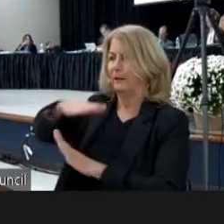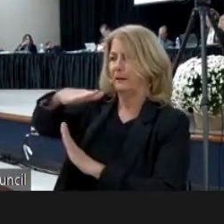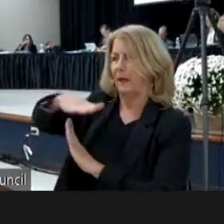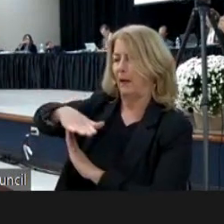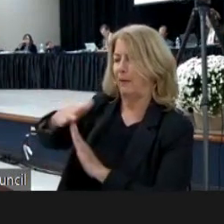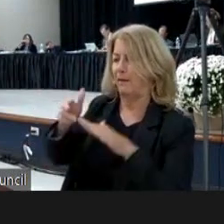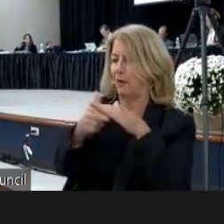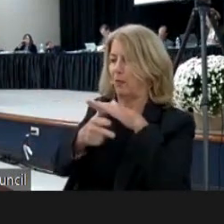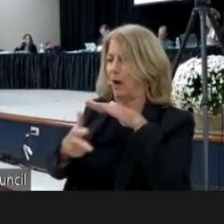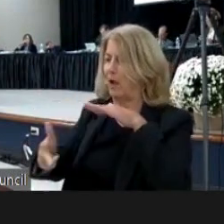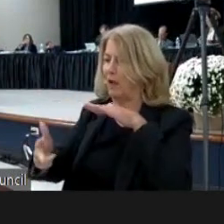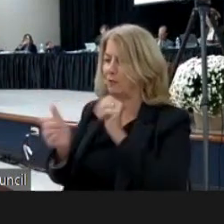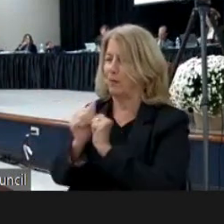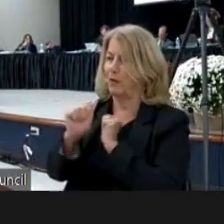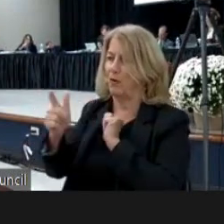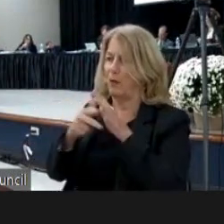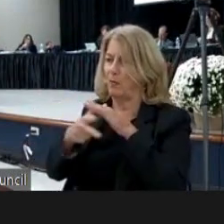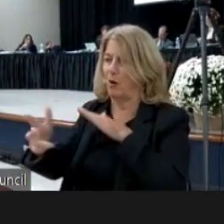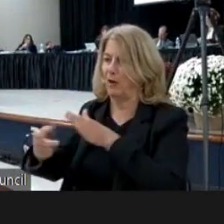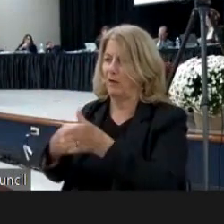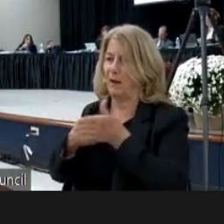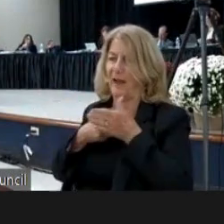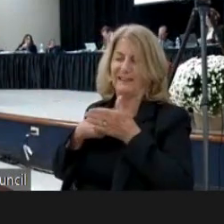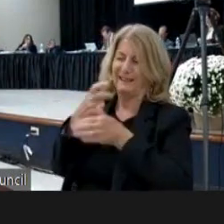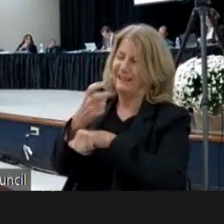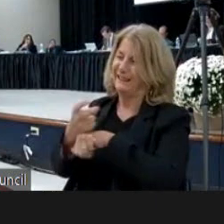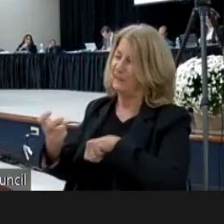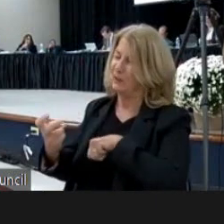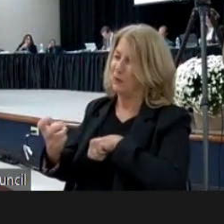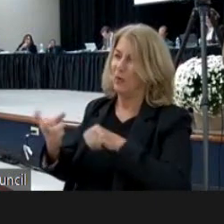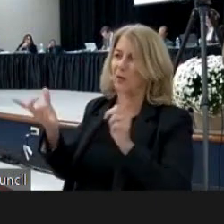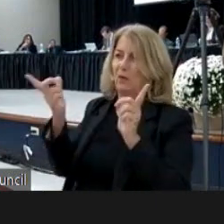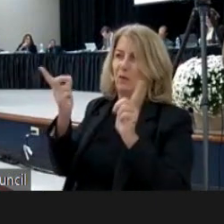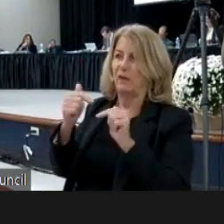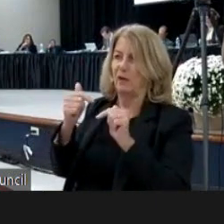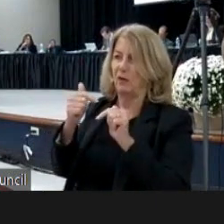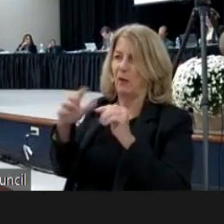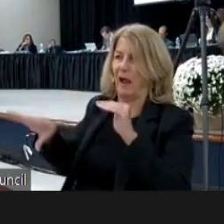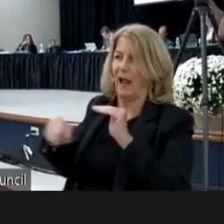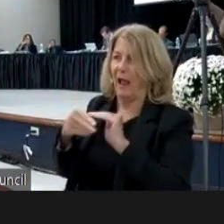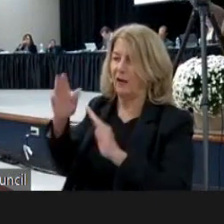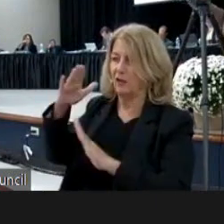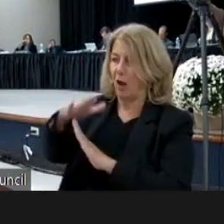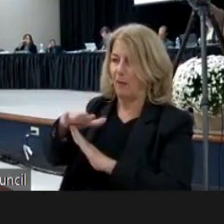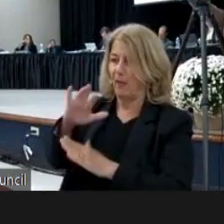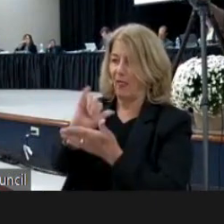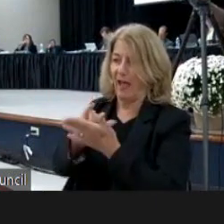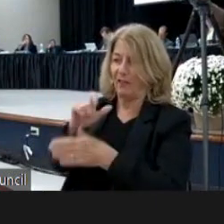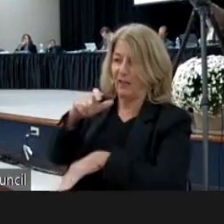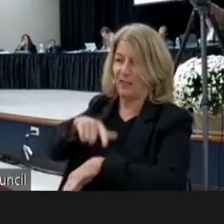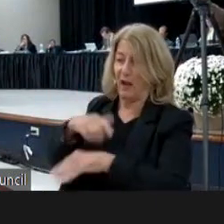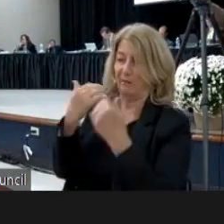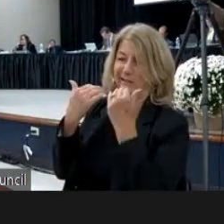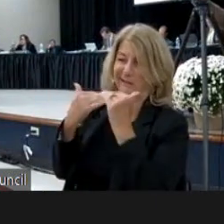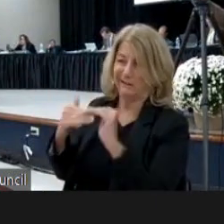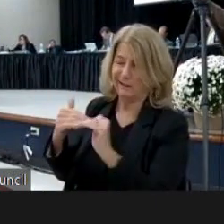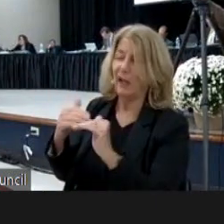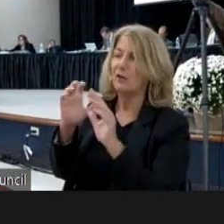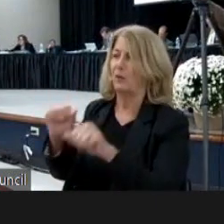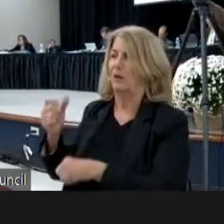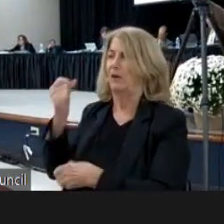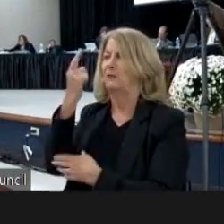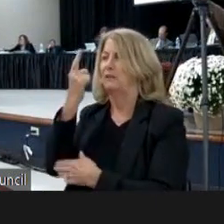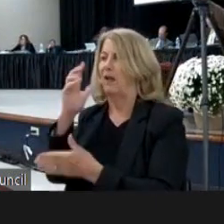demands, it became difficult when you layer in on top of that, the timeline, et cetera. So we can understand